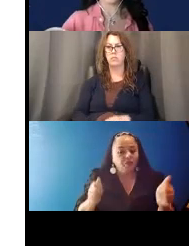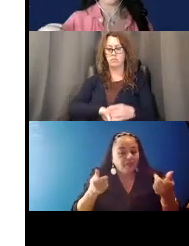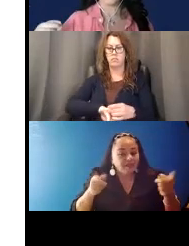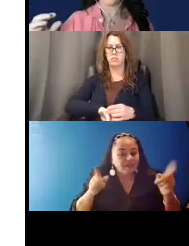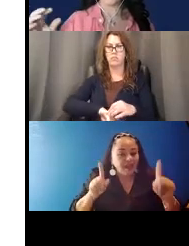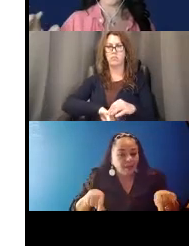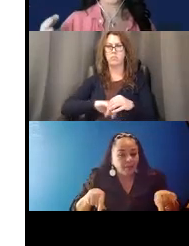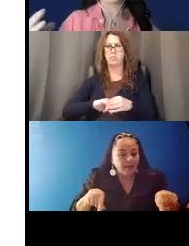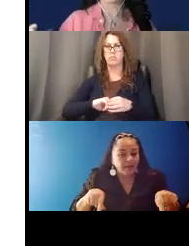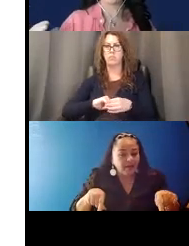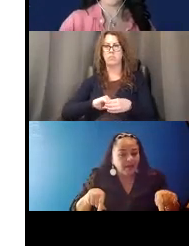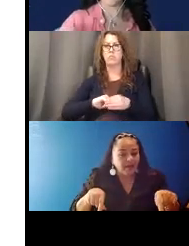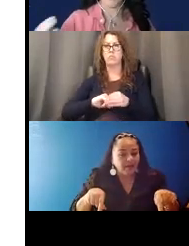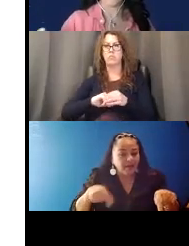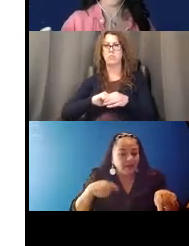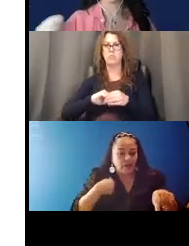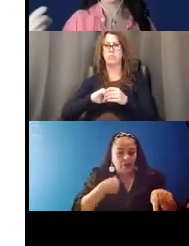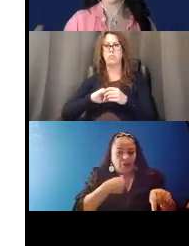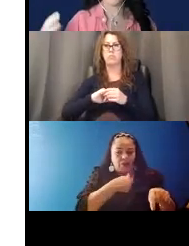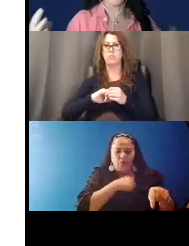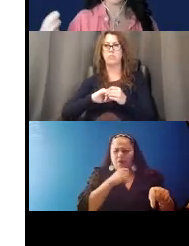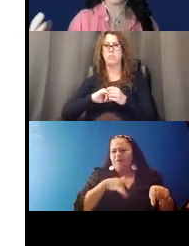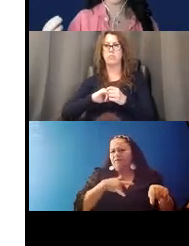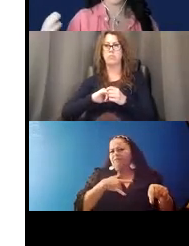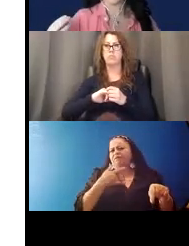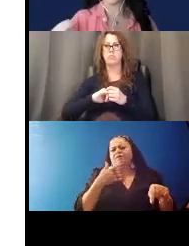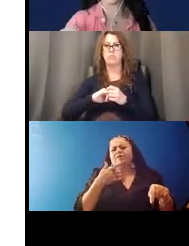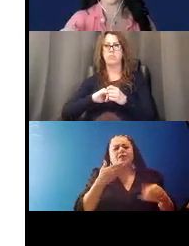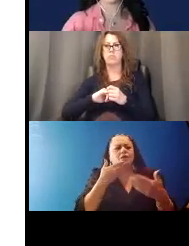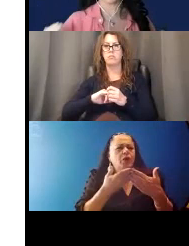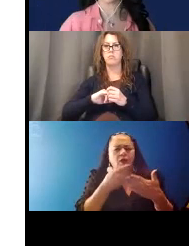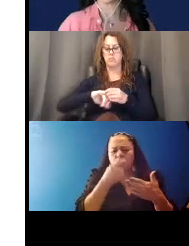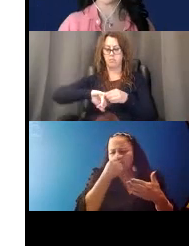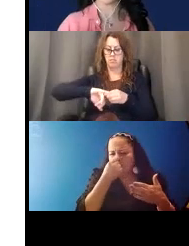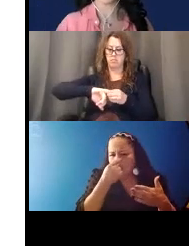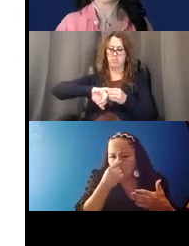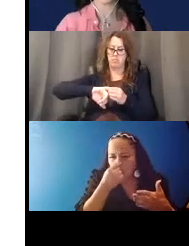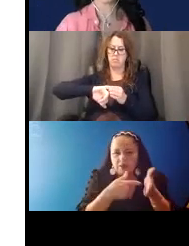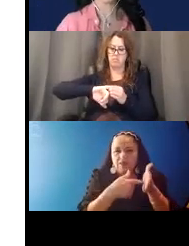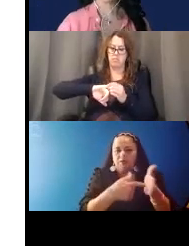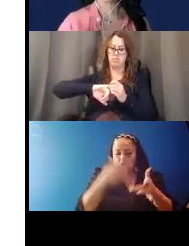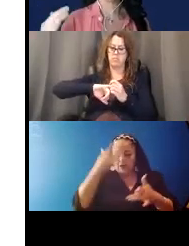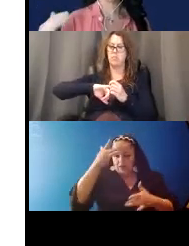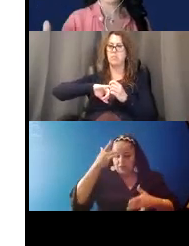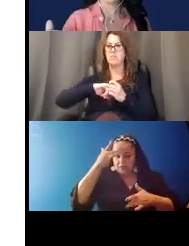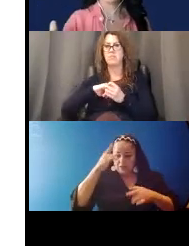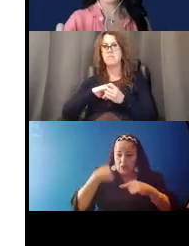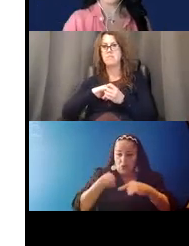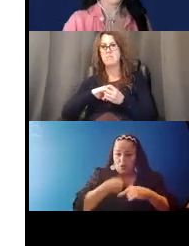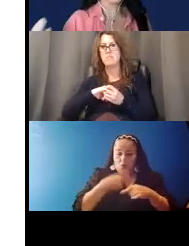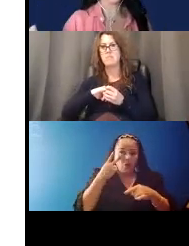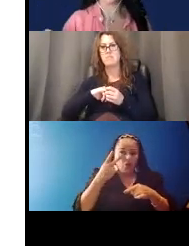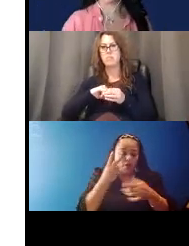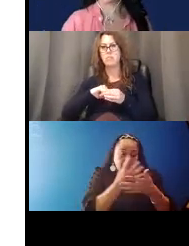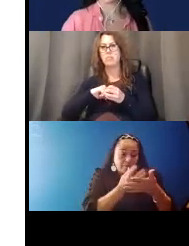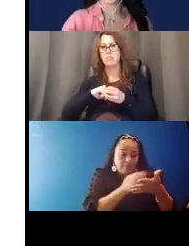is, you know, we're catching colds, right? We're not feeling well. We may be just demonstrating some illness. When we look at the patterns, it